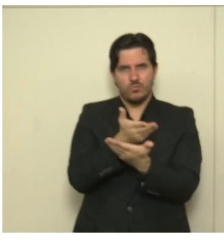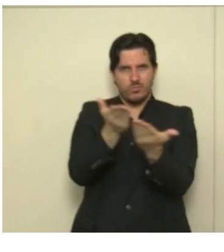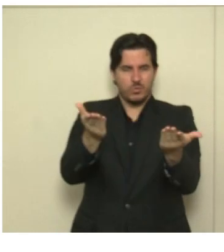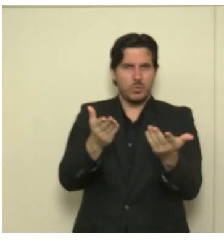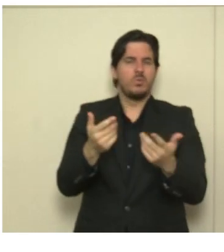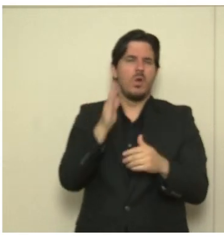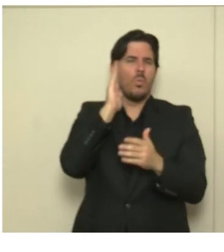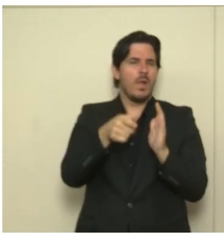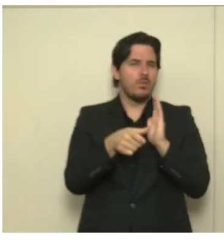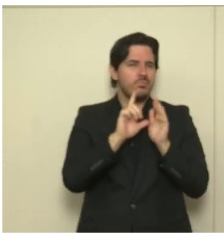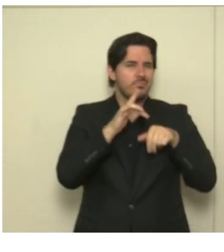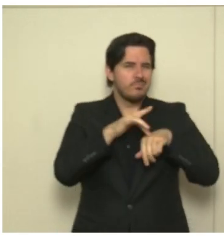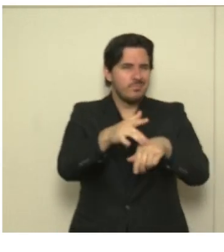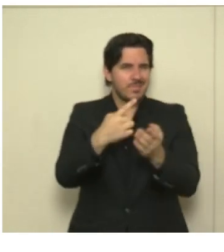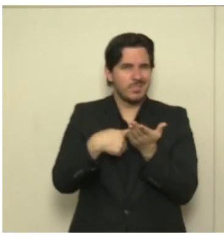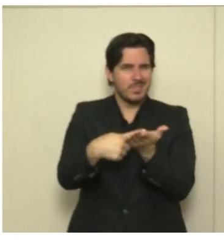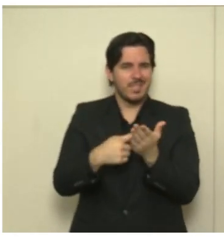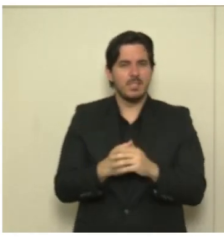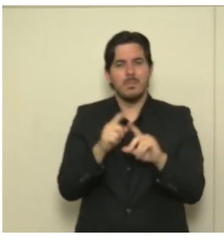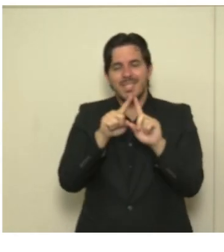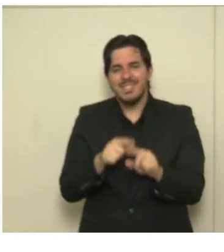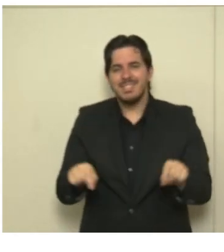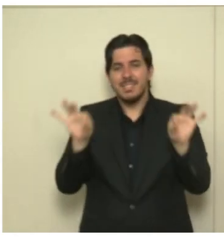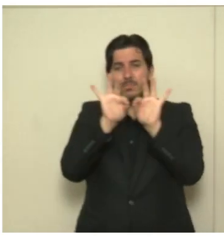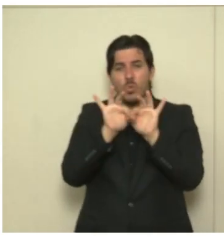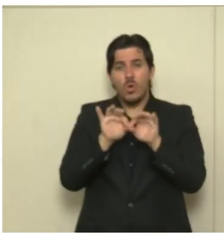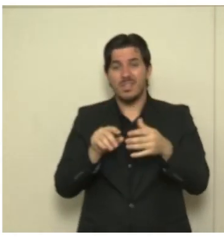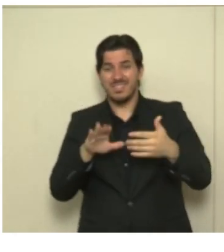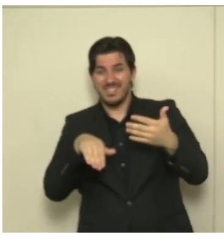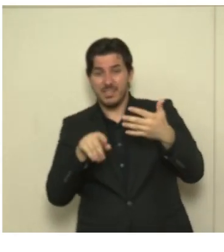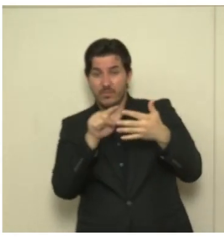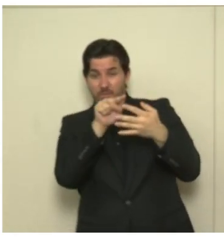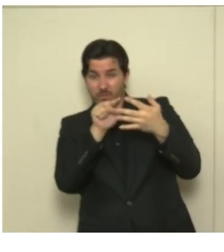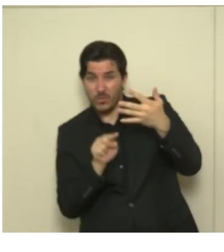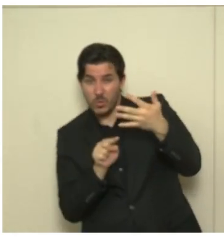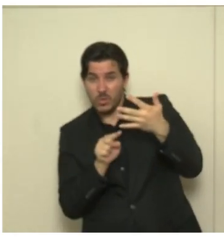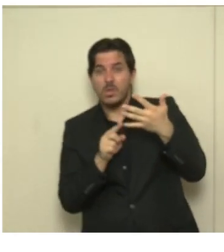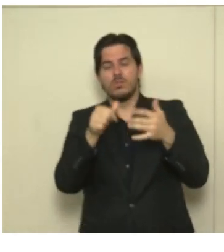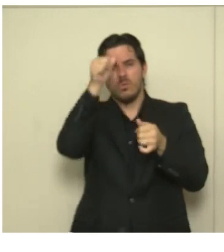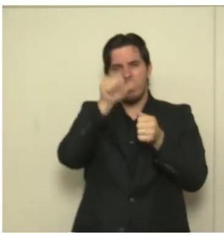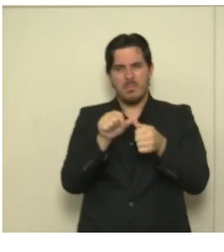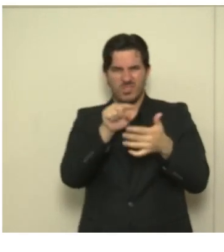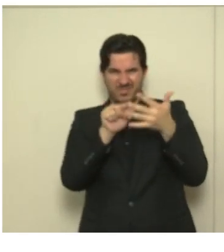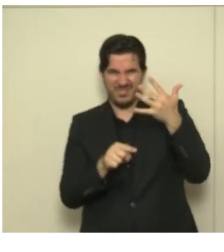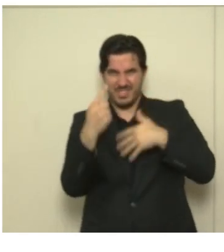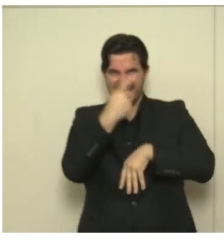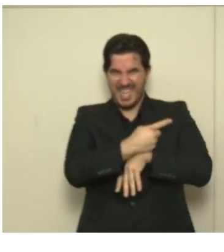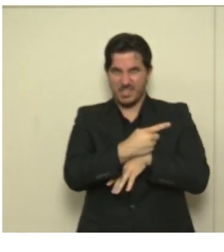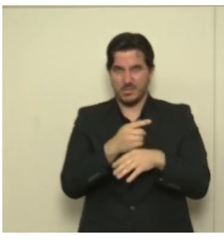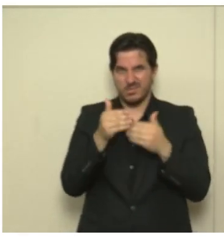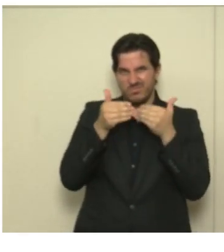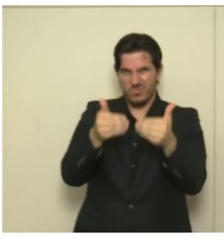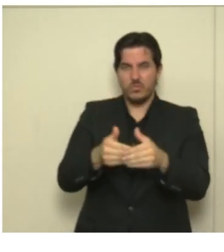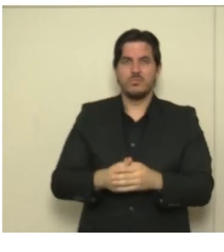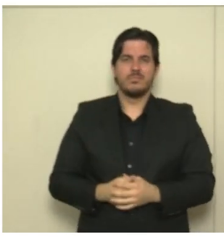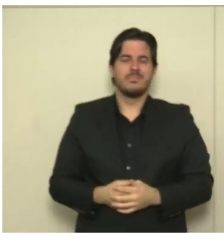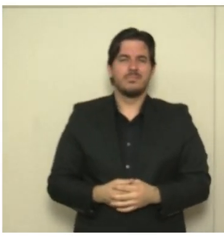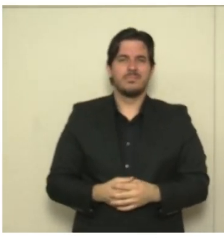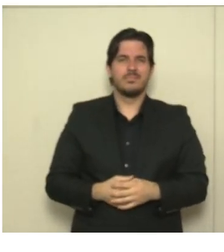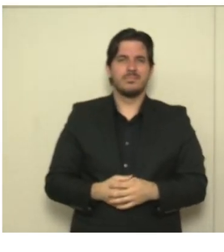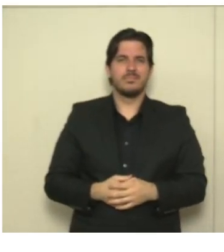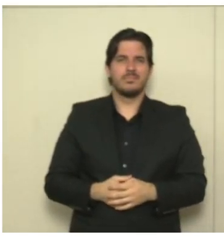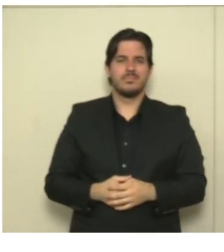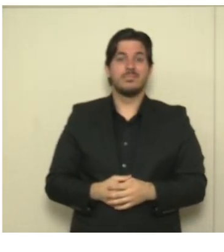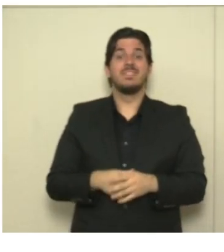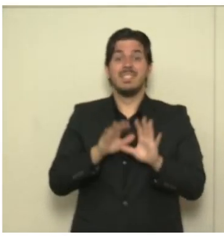dates in mind as you make a plan to vote. Moving on to the next slide. So I really